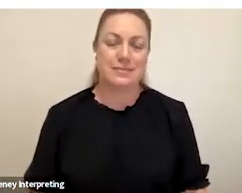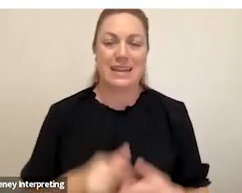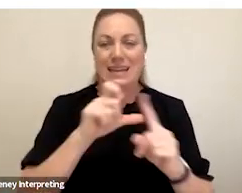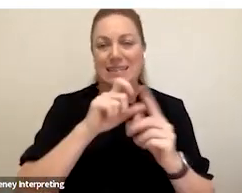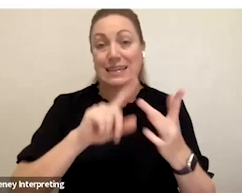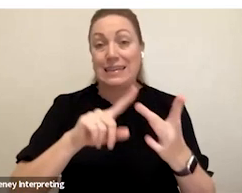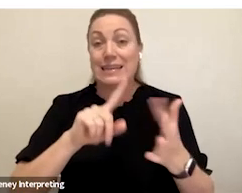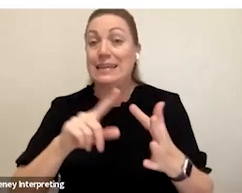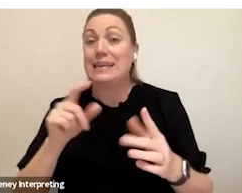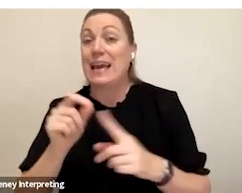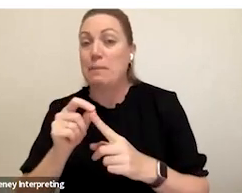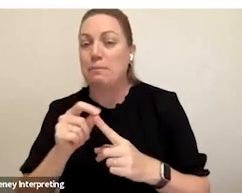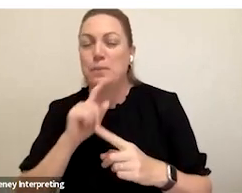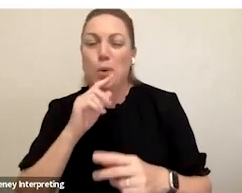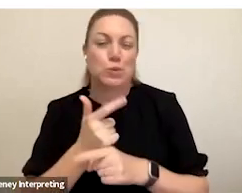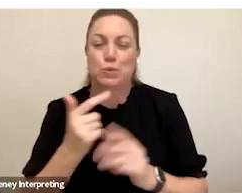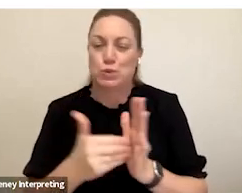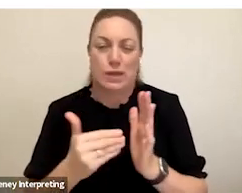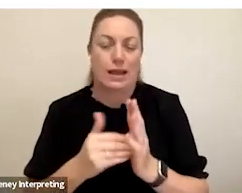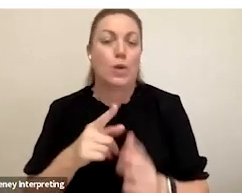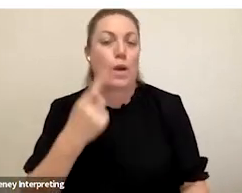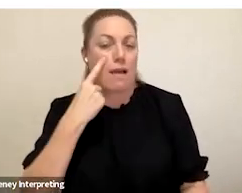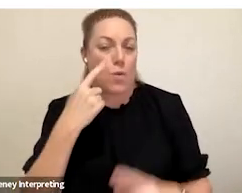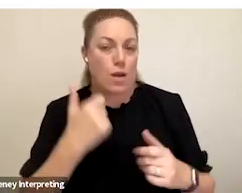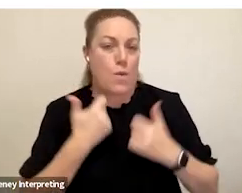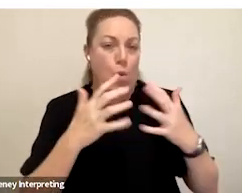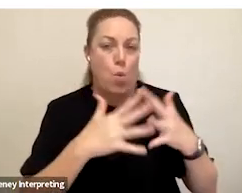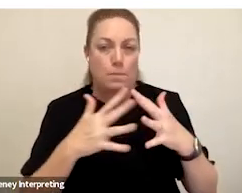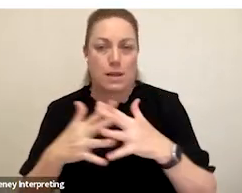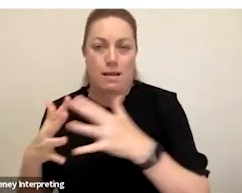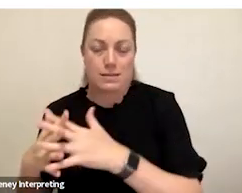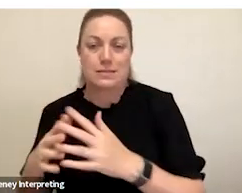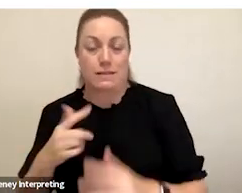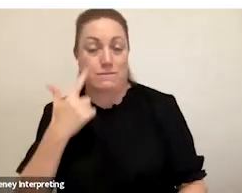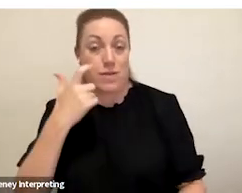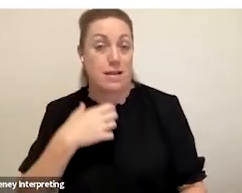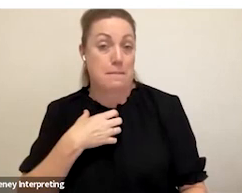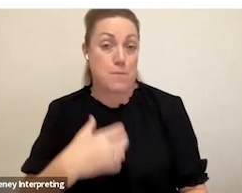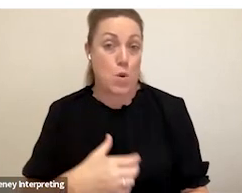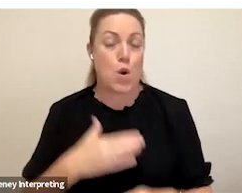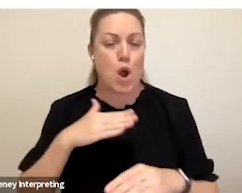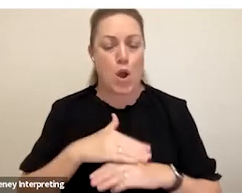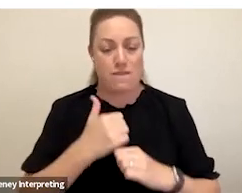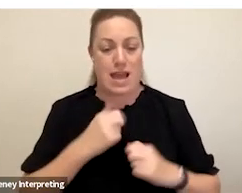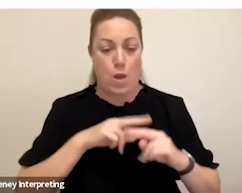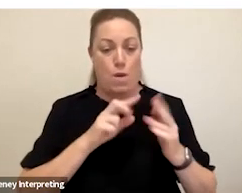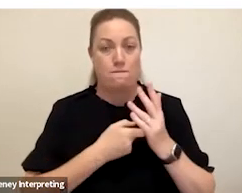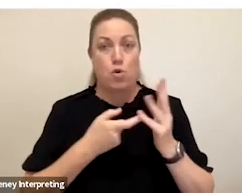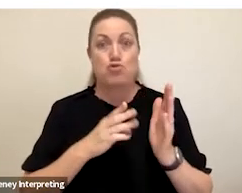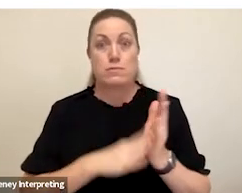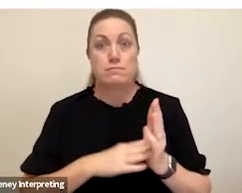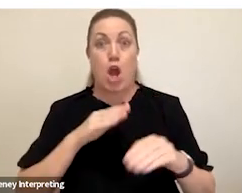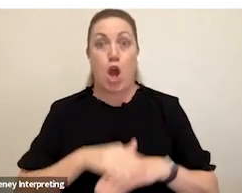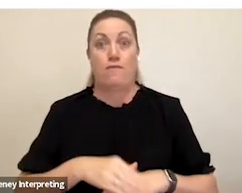but I'll encourage you to visit our website and learn more about our DIEP forums that we've been holding across 3 jurisdictions in